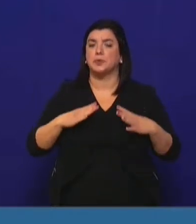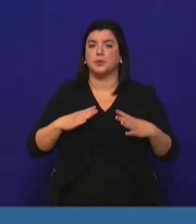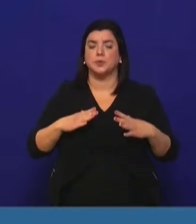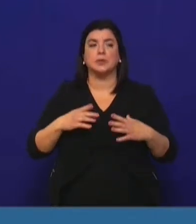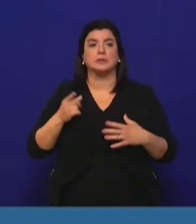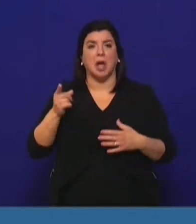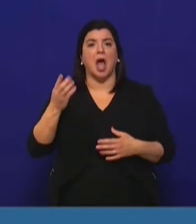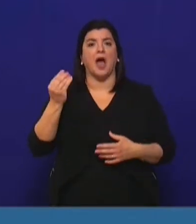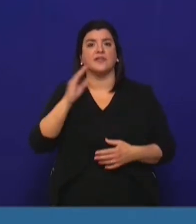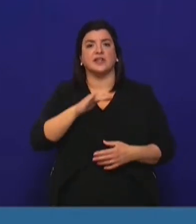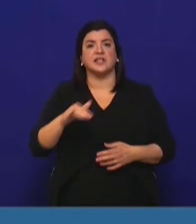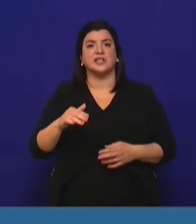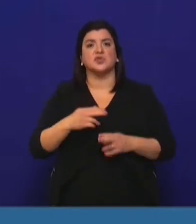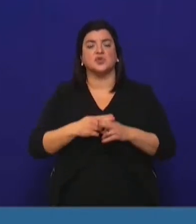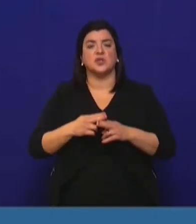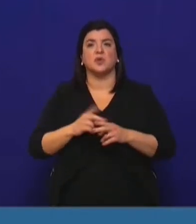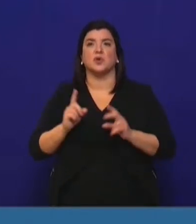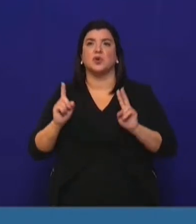kellna